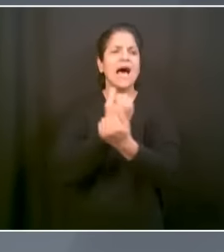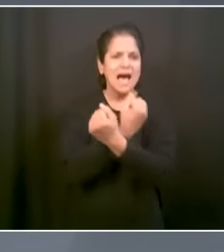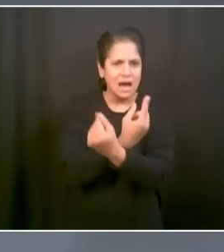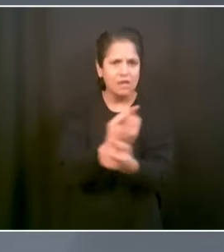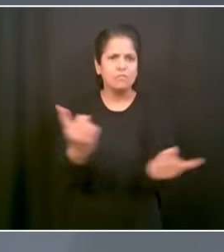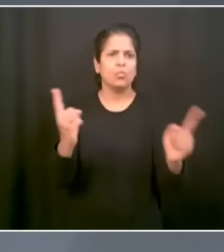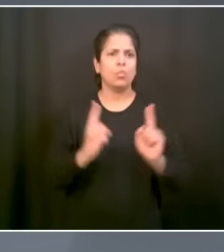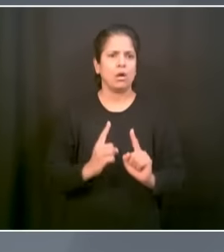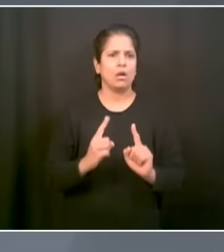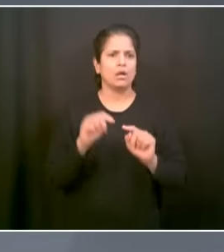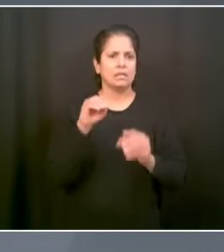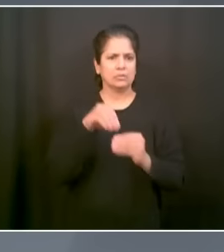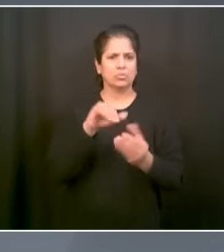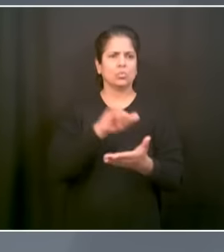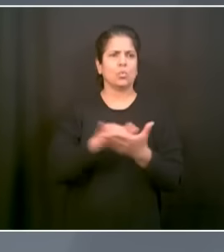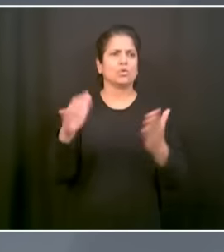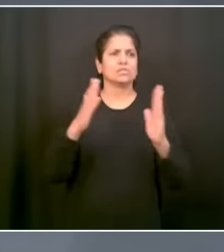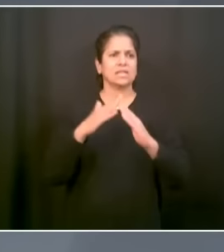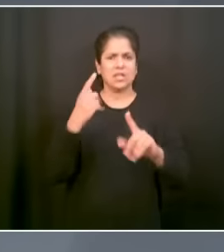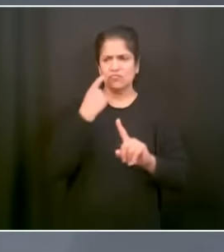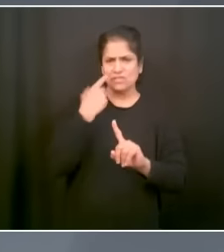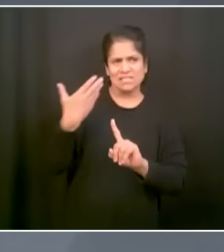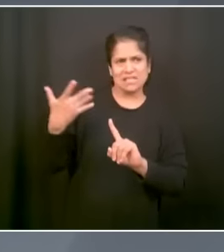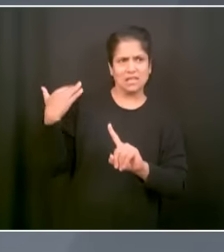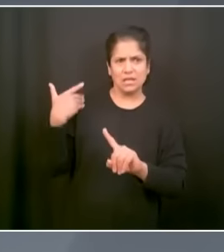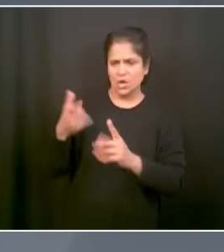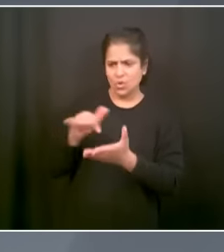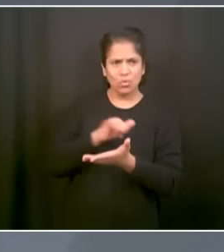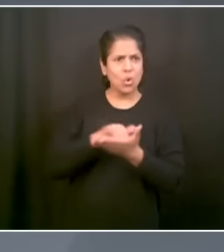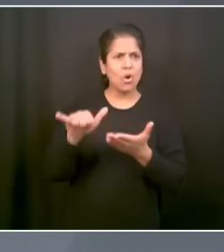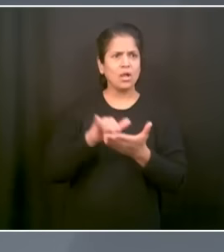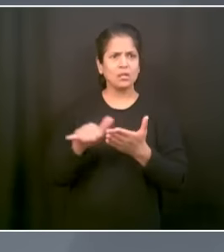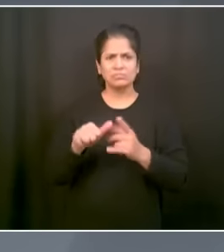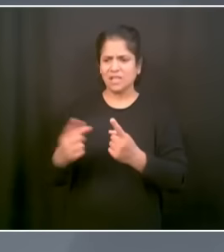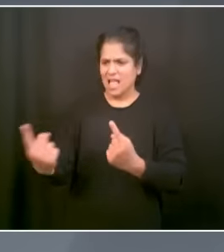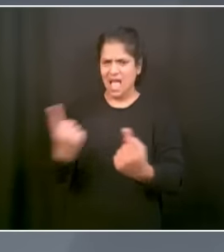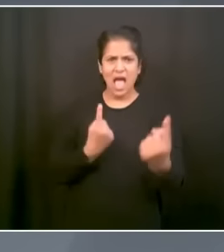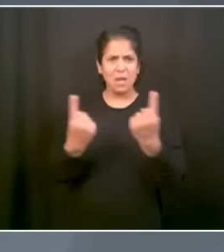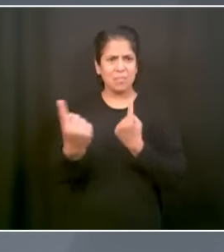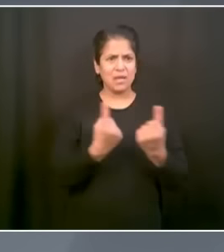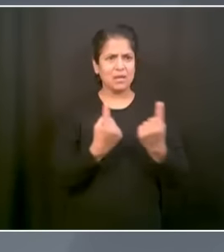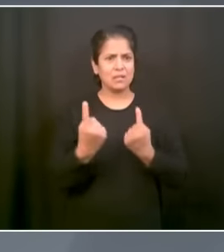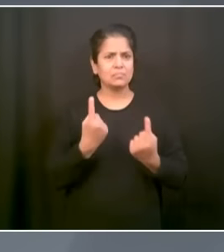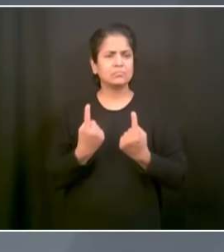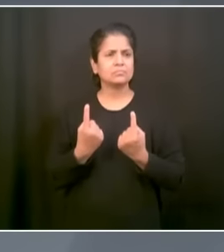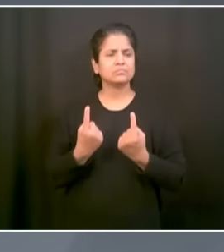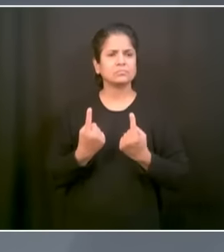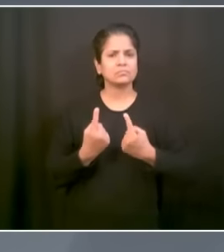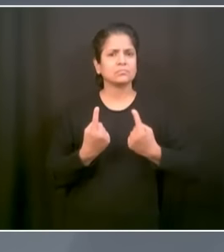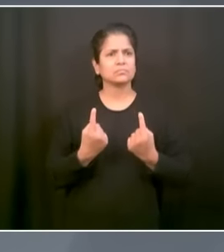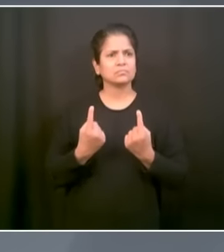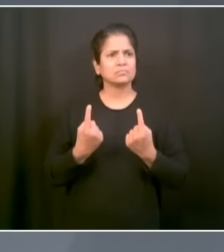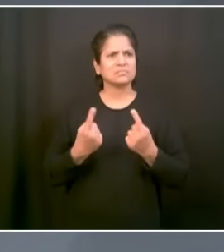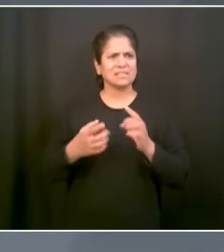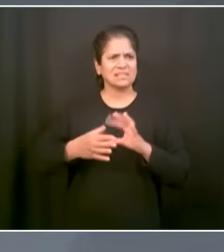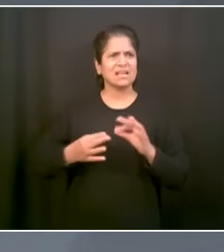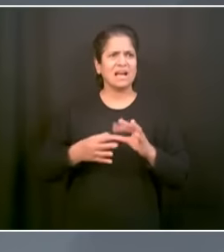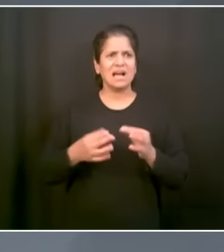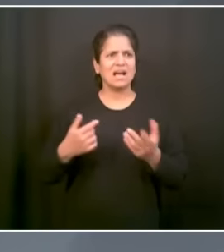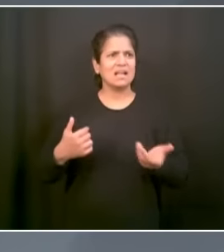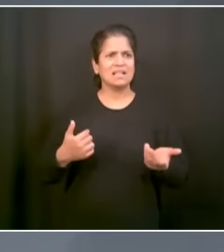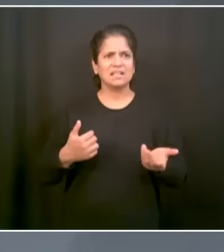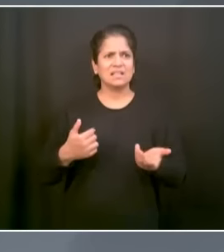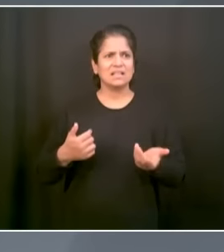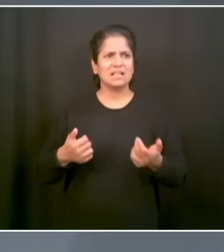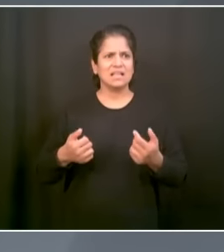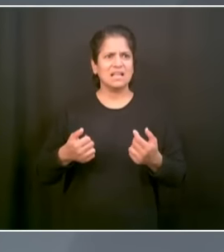a New Yorker turn to me and self-identify as someone who would be taxed by this proposal. They said, I'm a millionaire, and is it true that you want to raise taxes